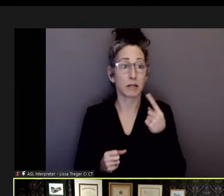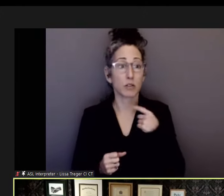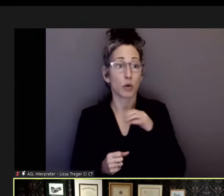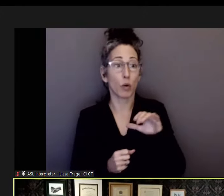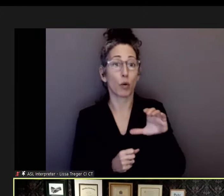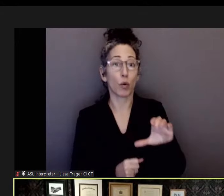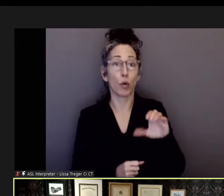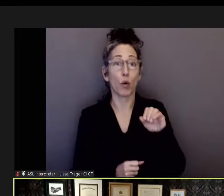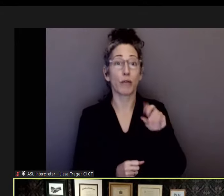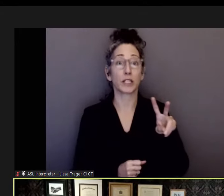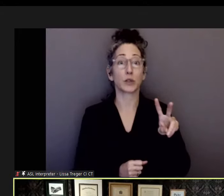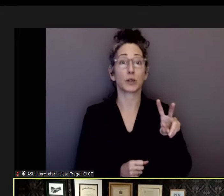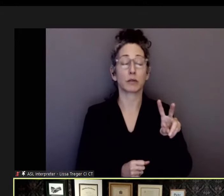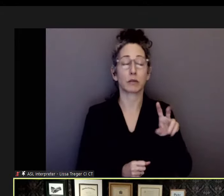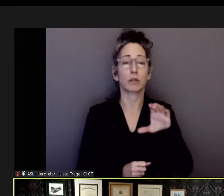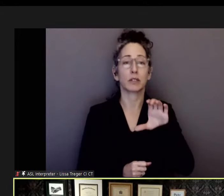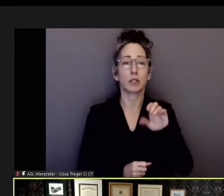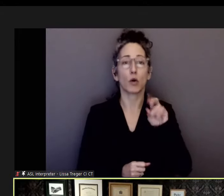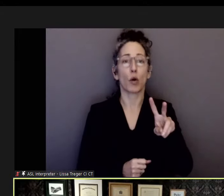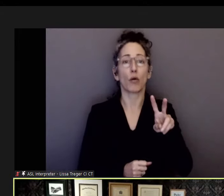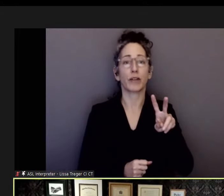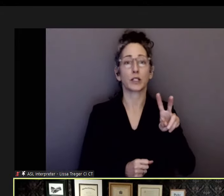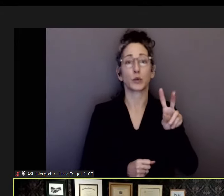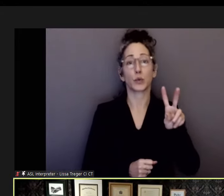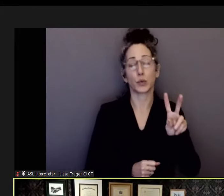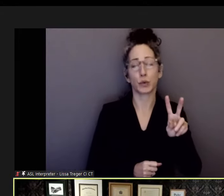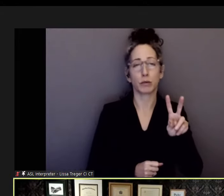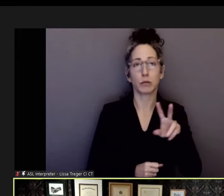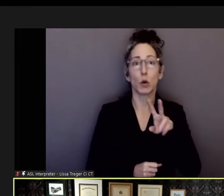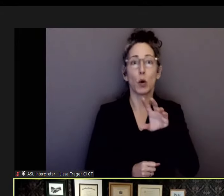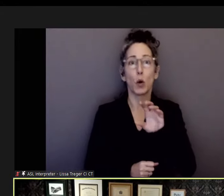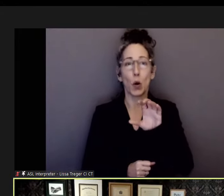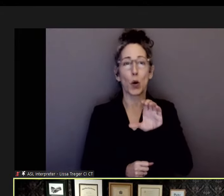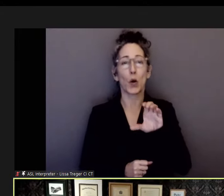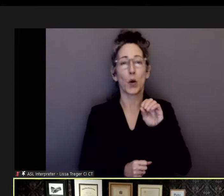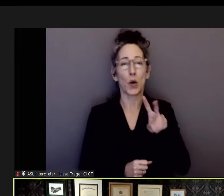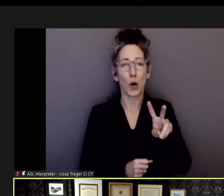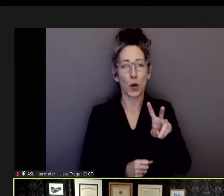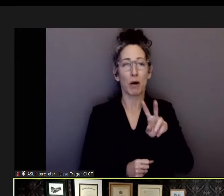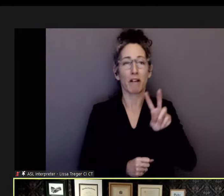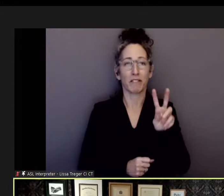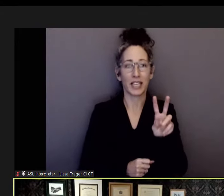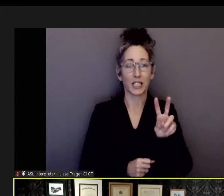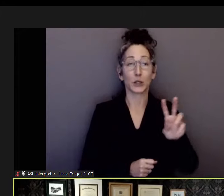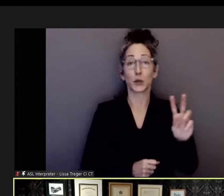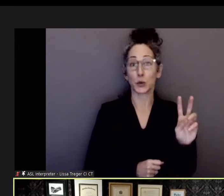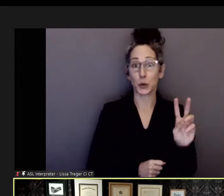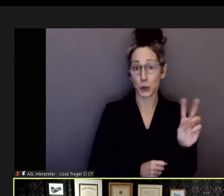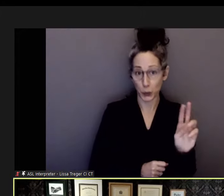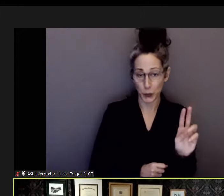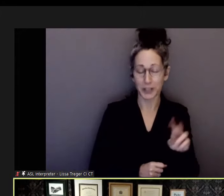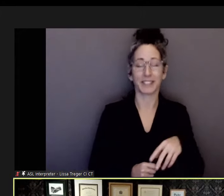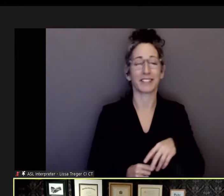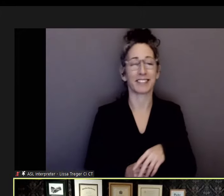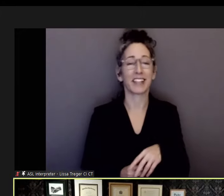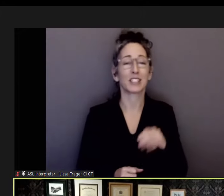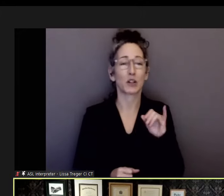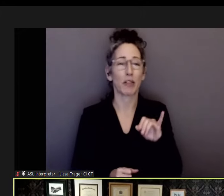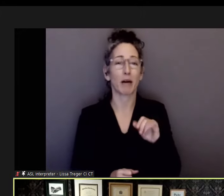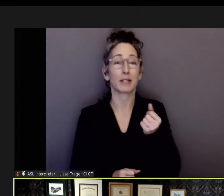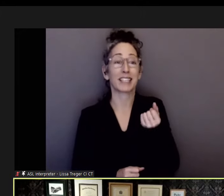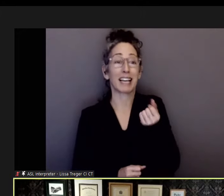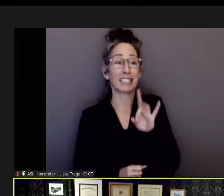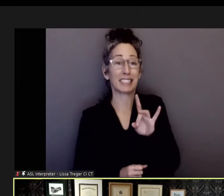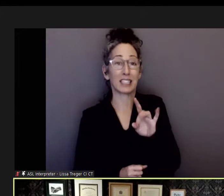was identified on the 11th of January 2020, the sequence shown here. And then it was on the 18th of